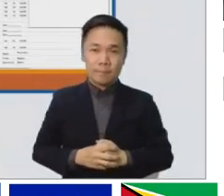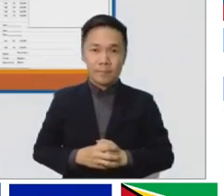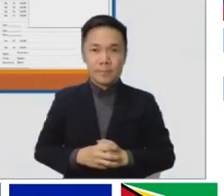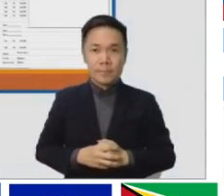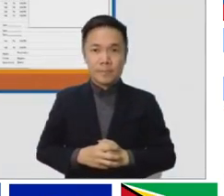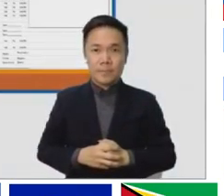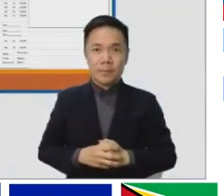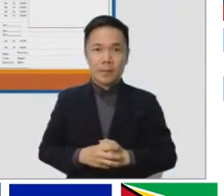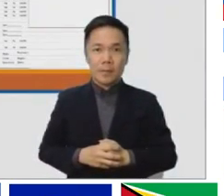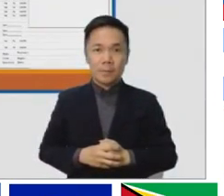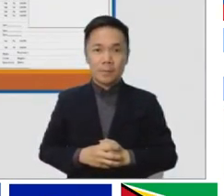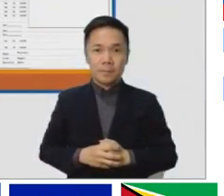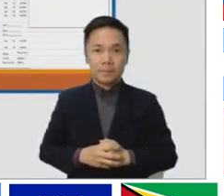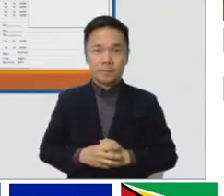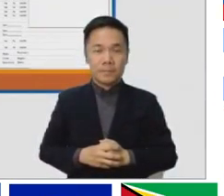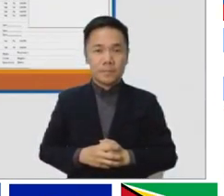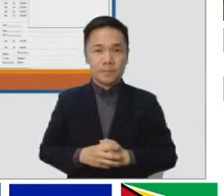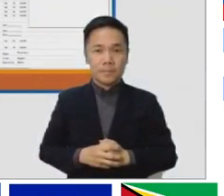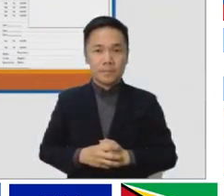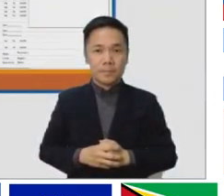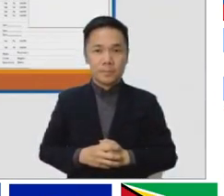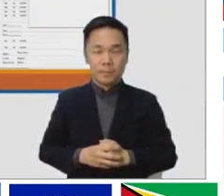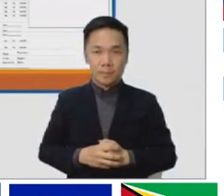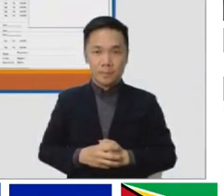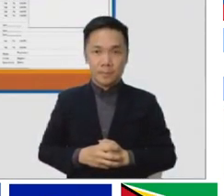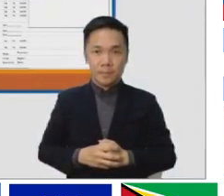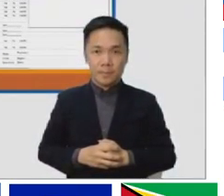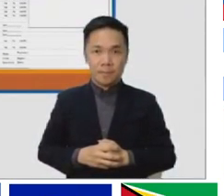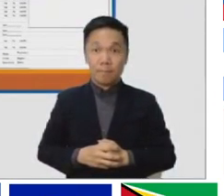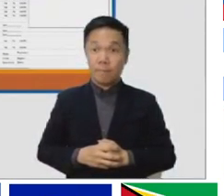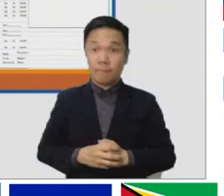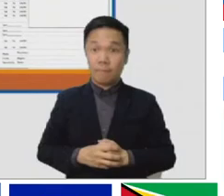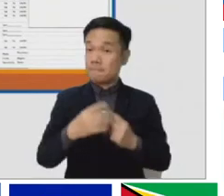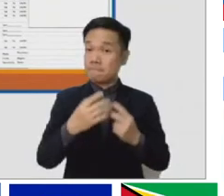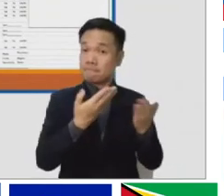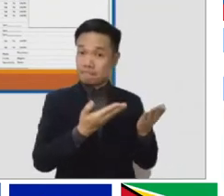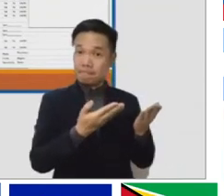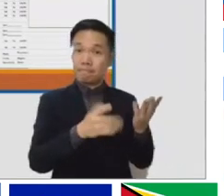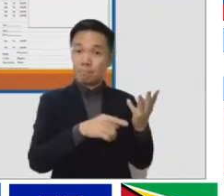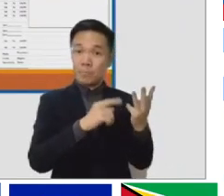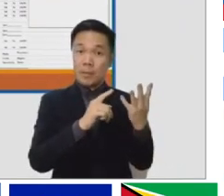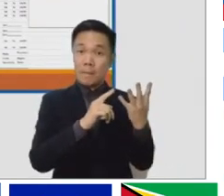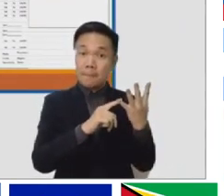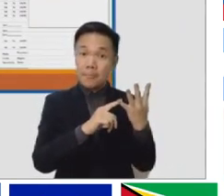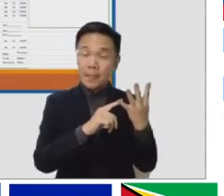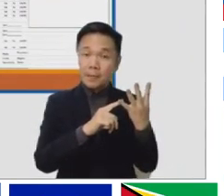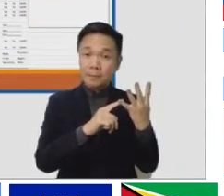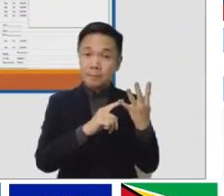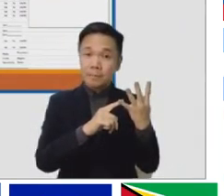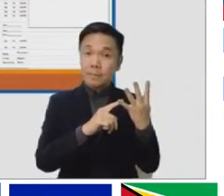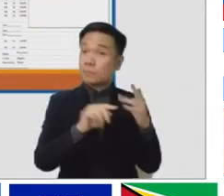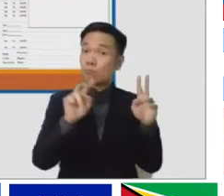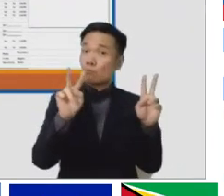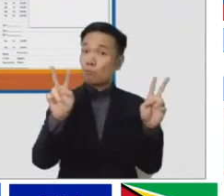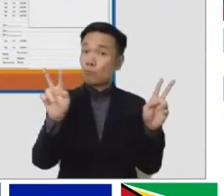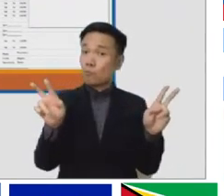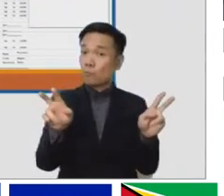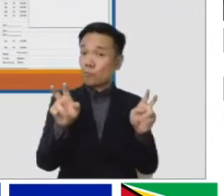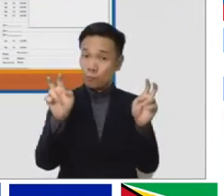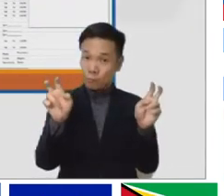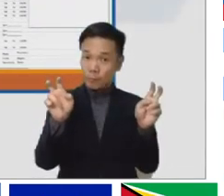And here is something that we developed. And this was the whole issue of if we wanted to have